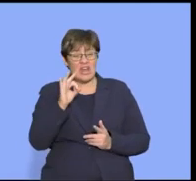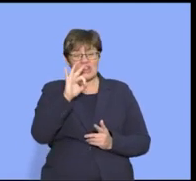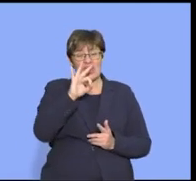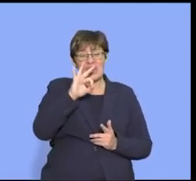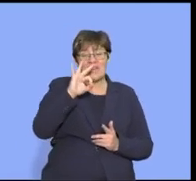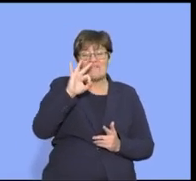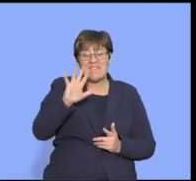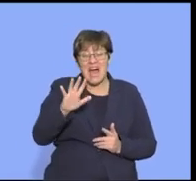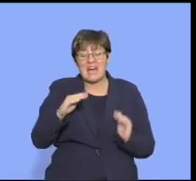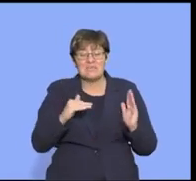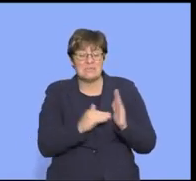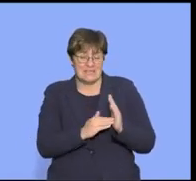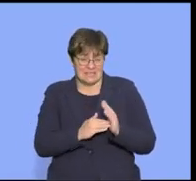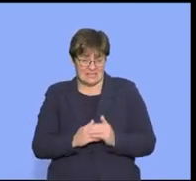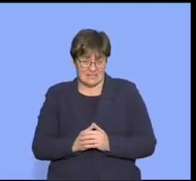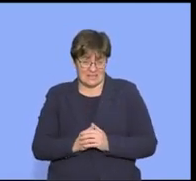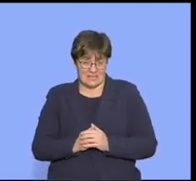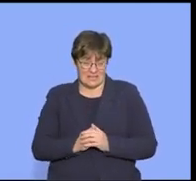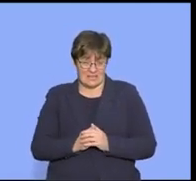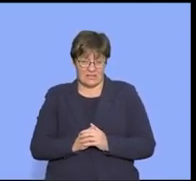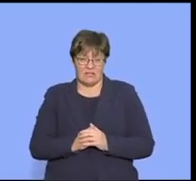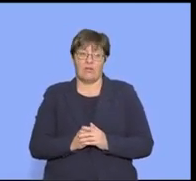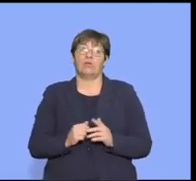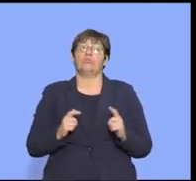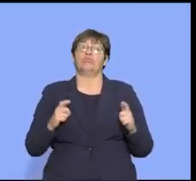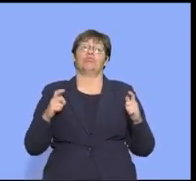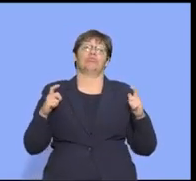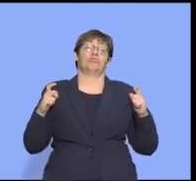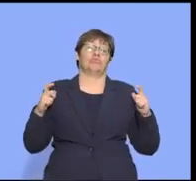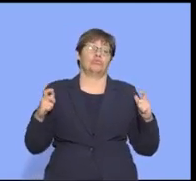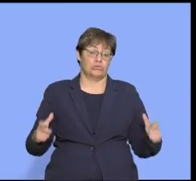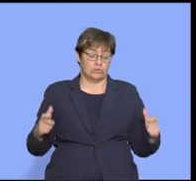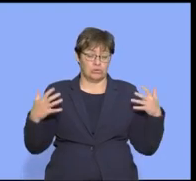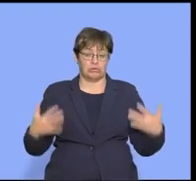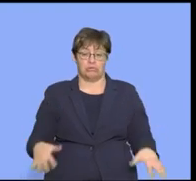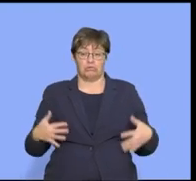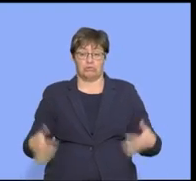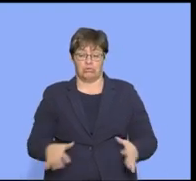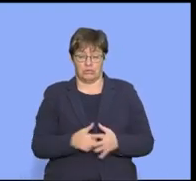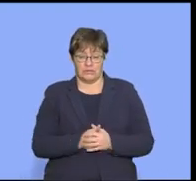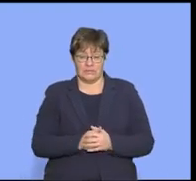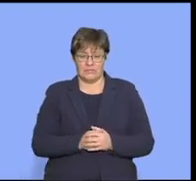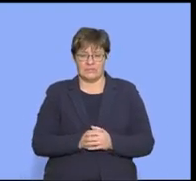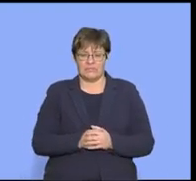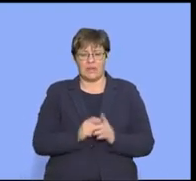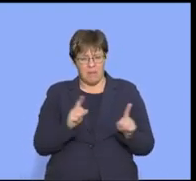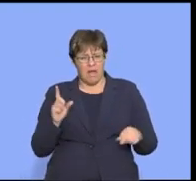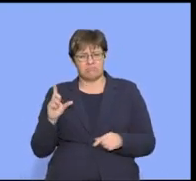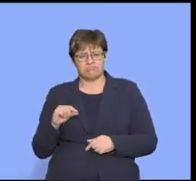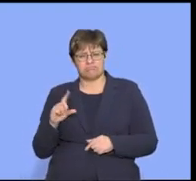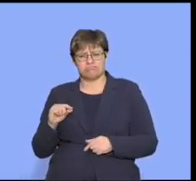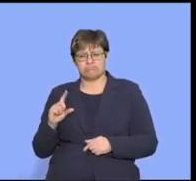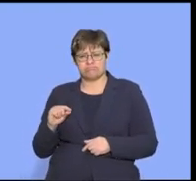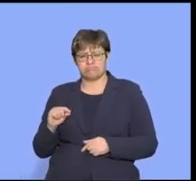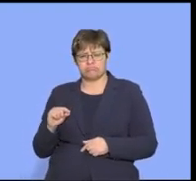meters in length. They were huge. But